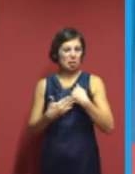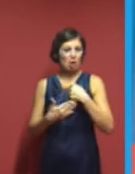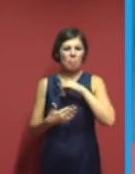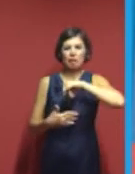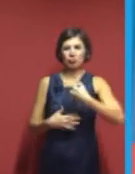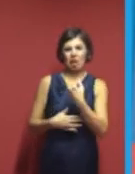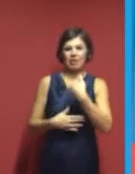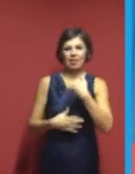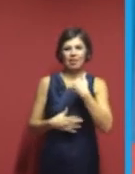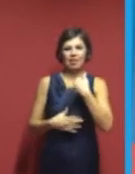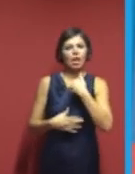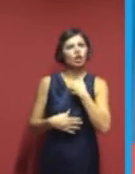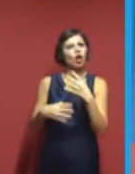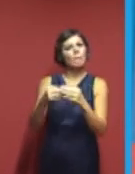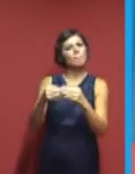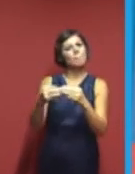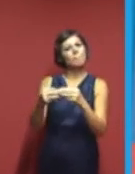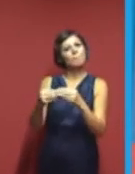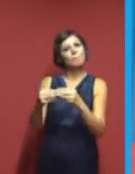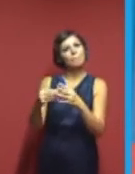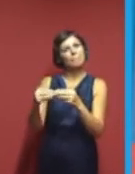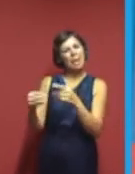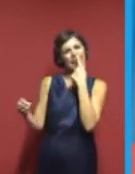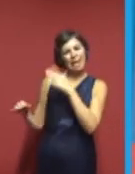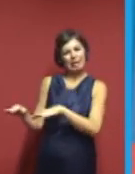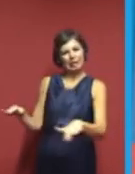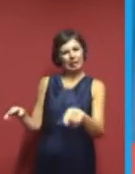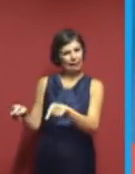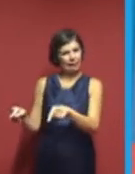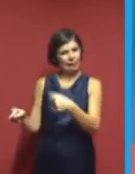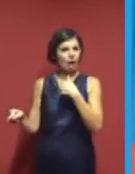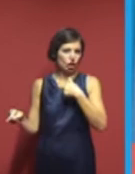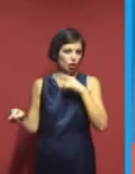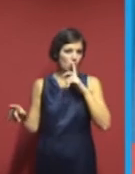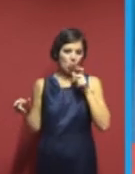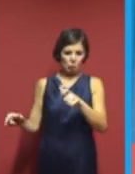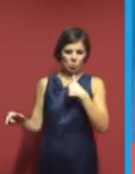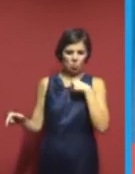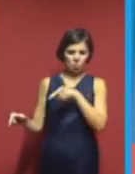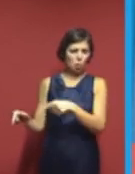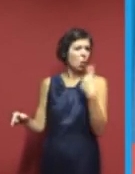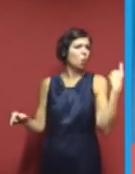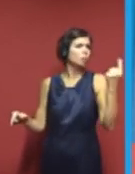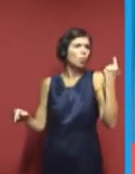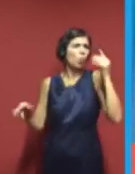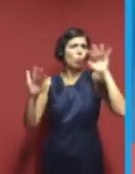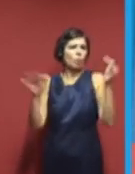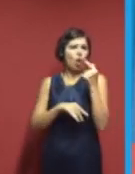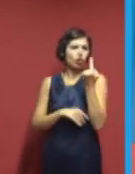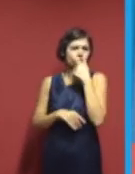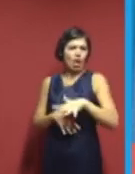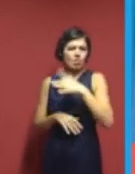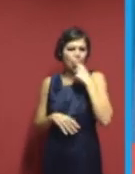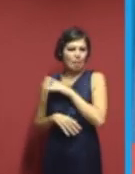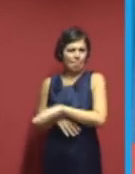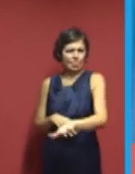of the only kids makerspaces in the world. And today, I'm going to tell you about how to remake the world by making with kids and